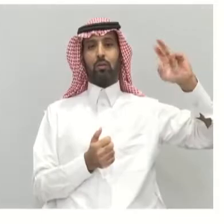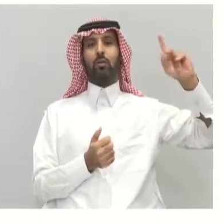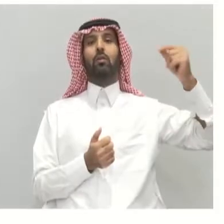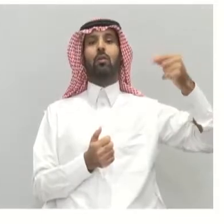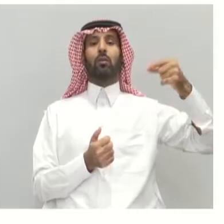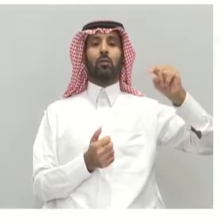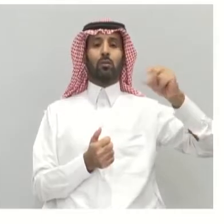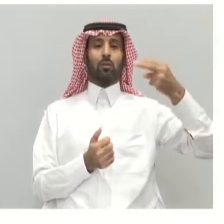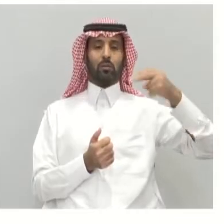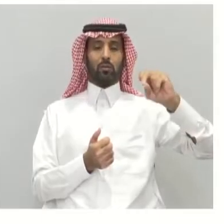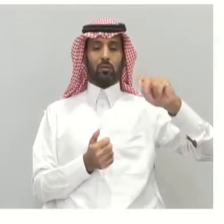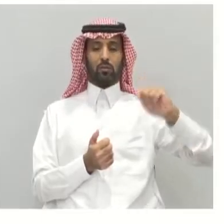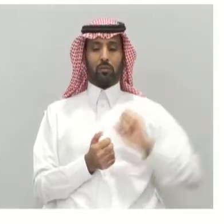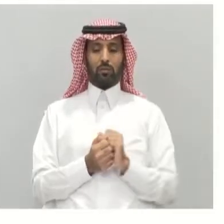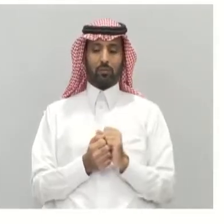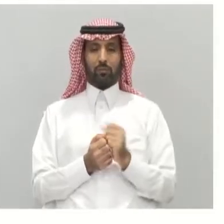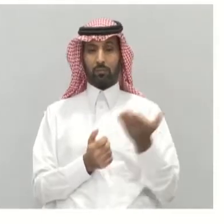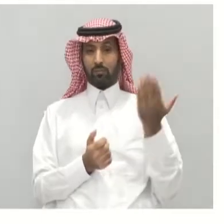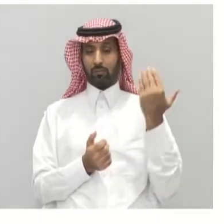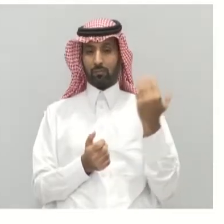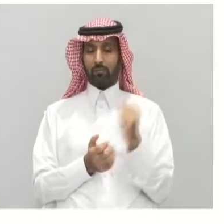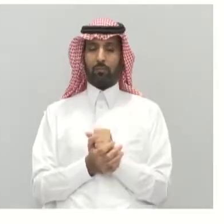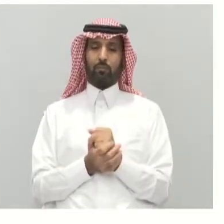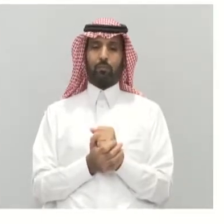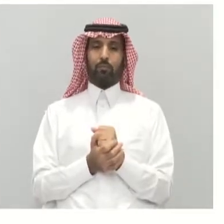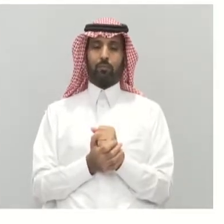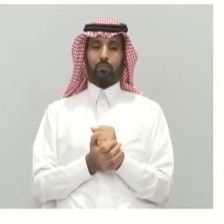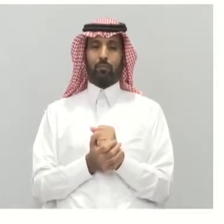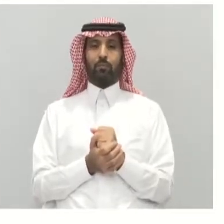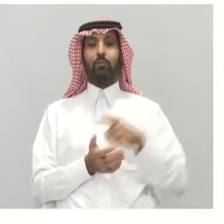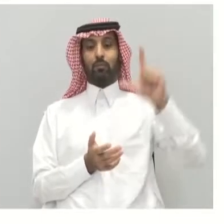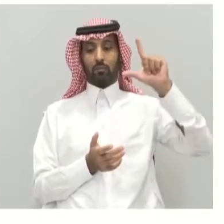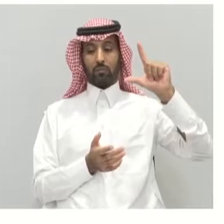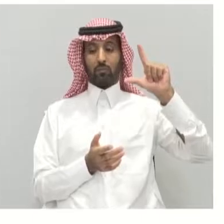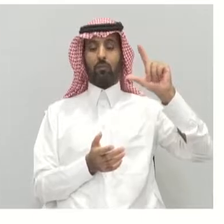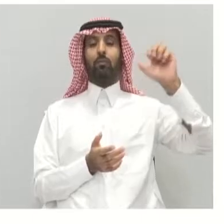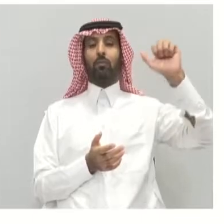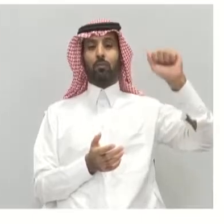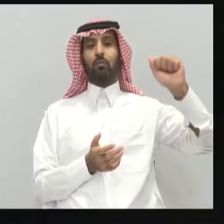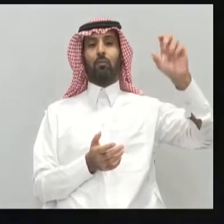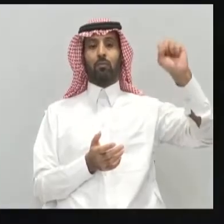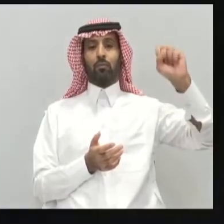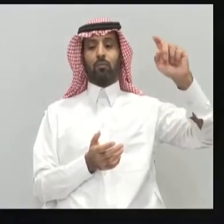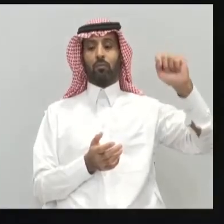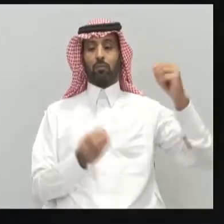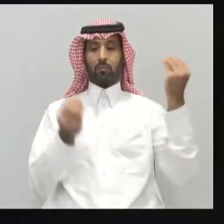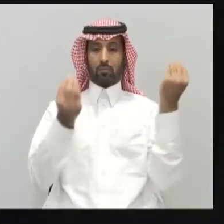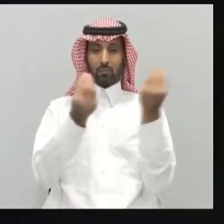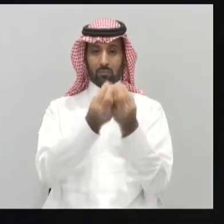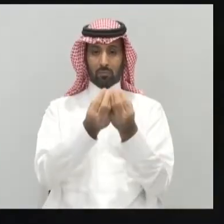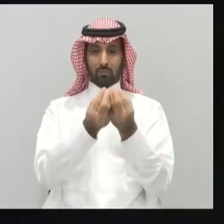last year, last summer. So we use these last expressions to talk about the